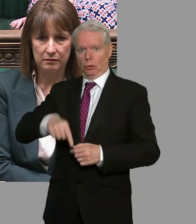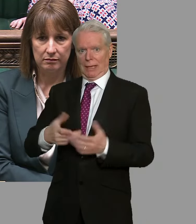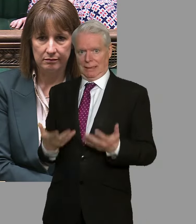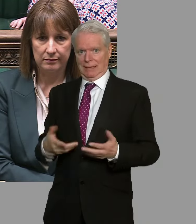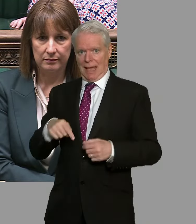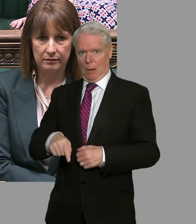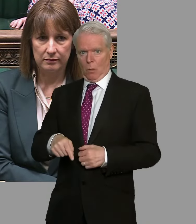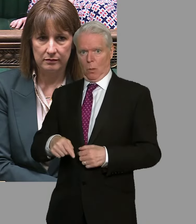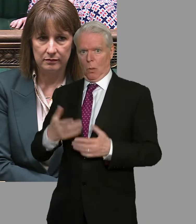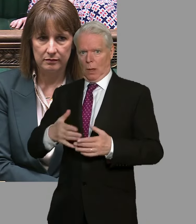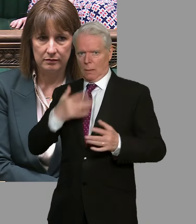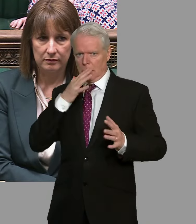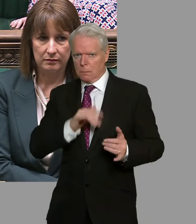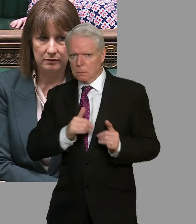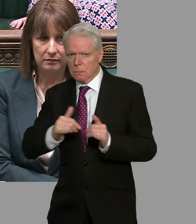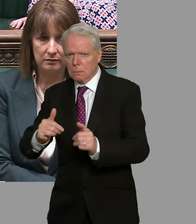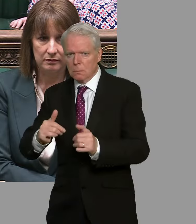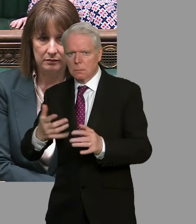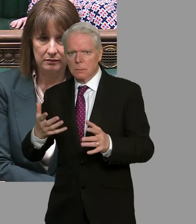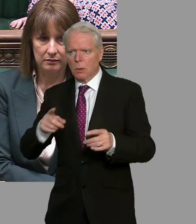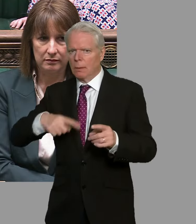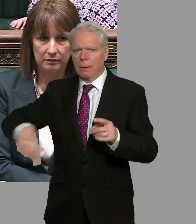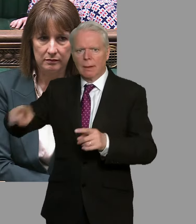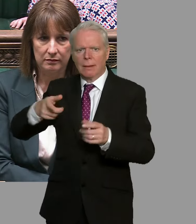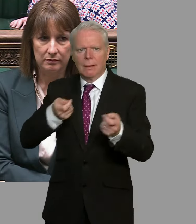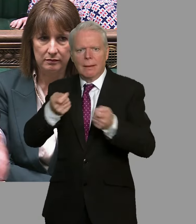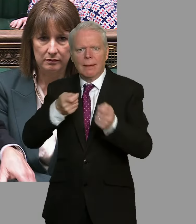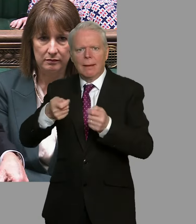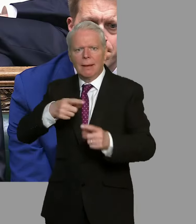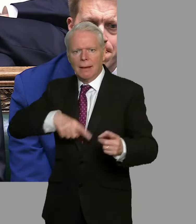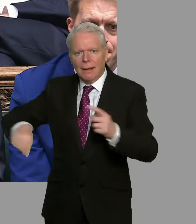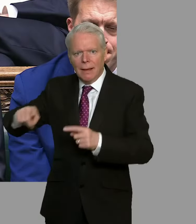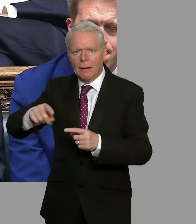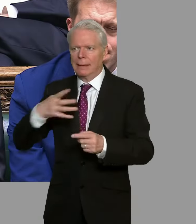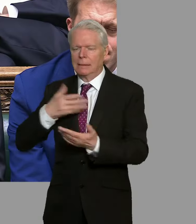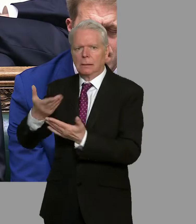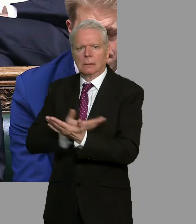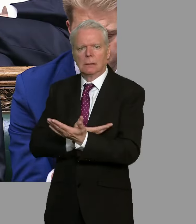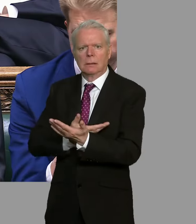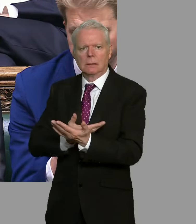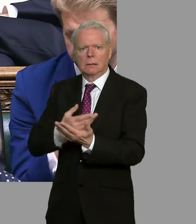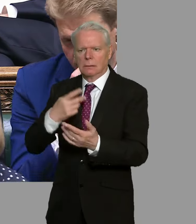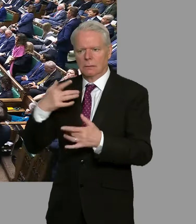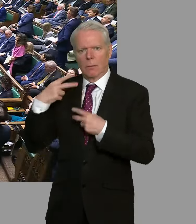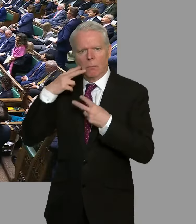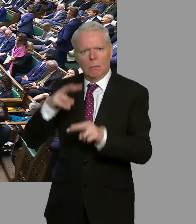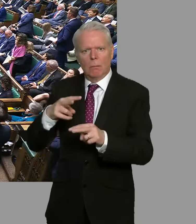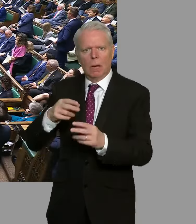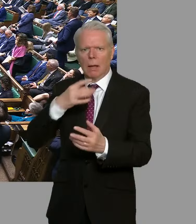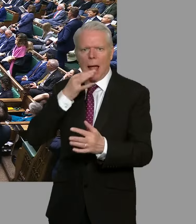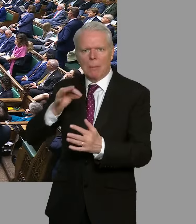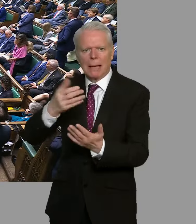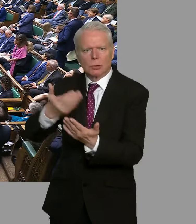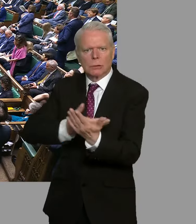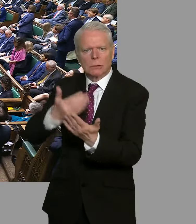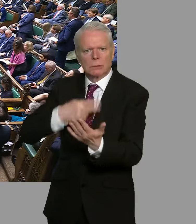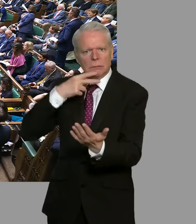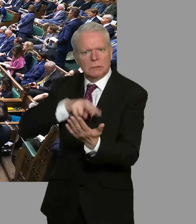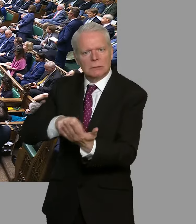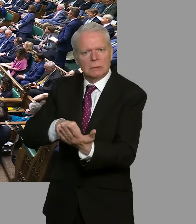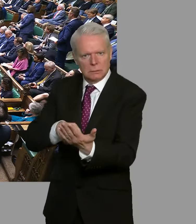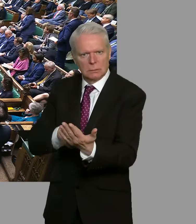the planning process is designed to ensure impacts are carefully considered. Thank you. Fred Thomas. Thank you, Mr. Speaker.